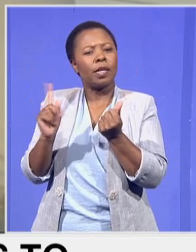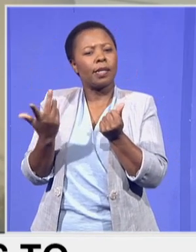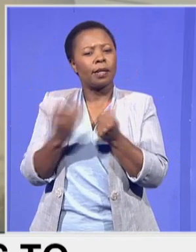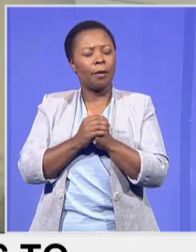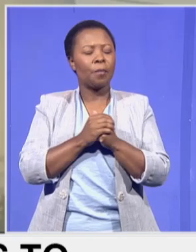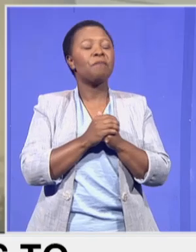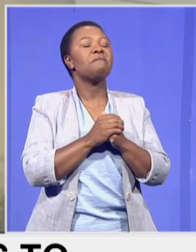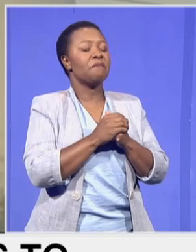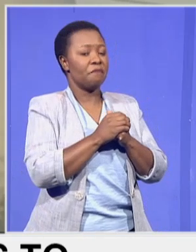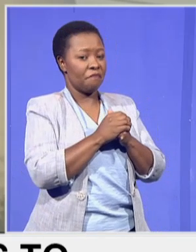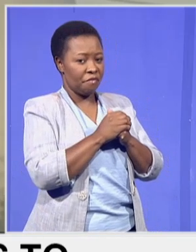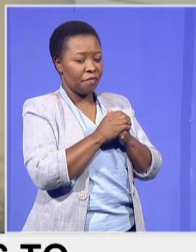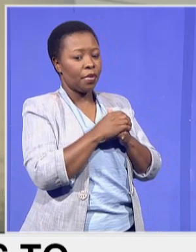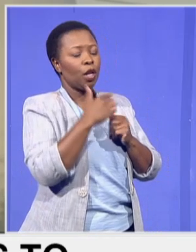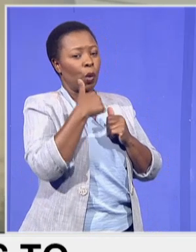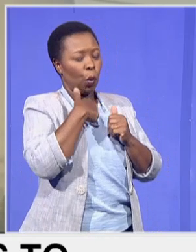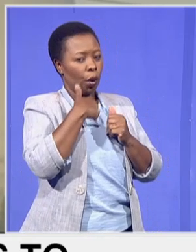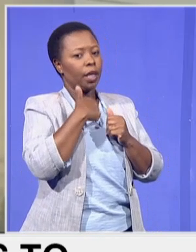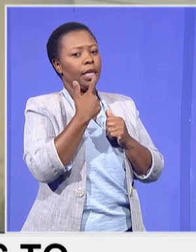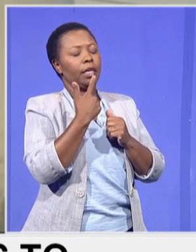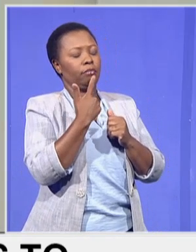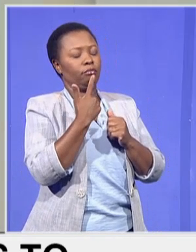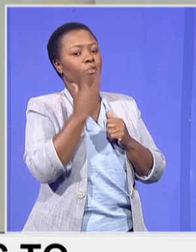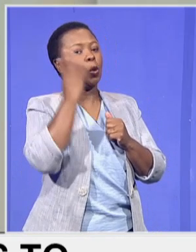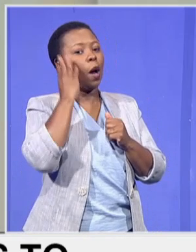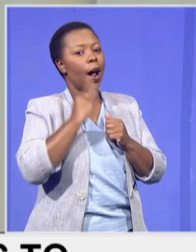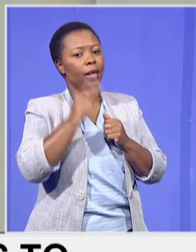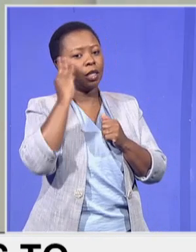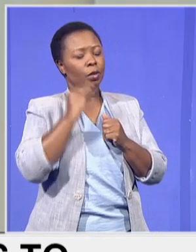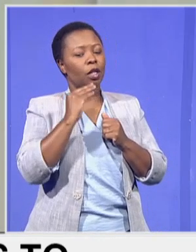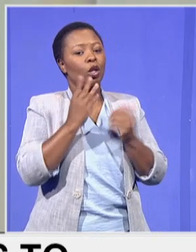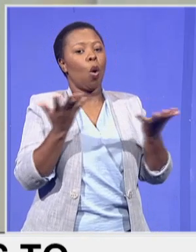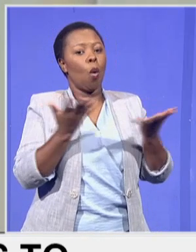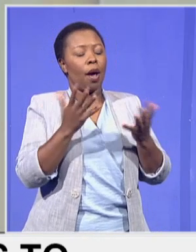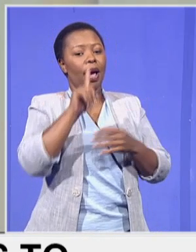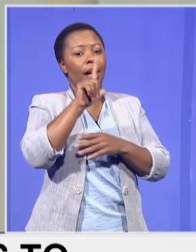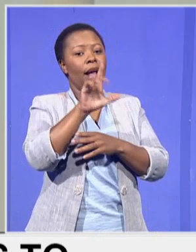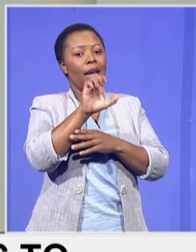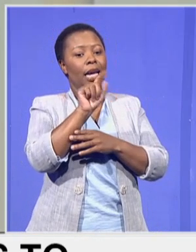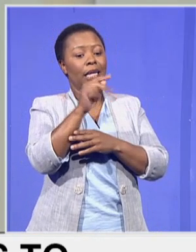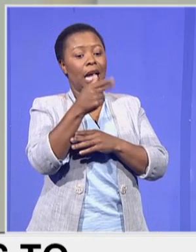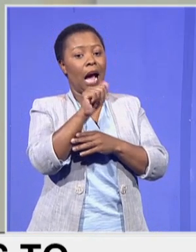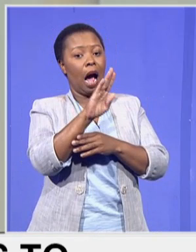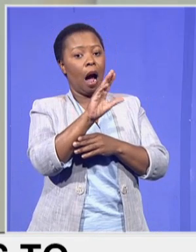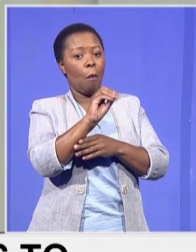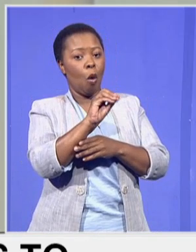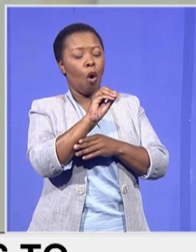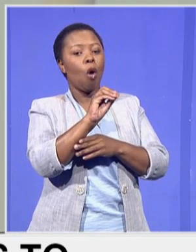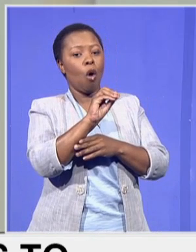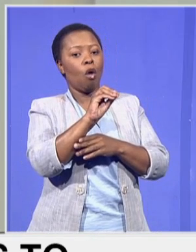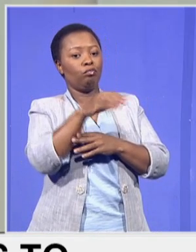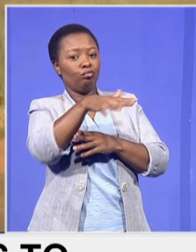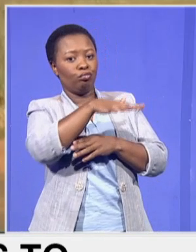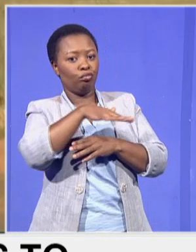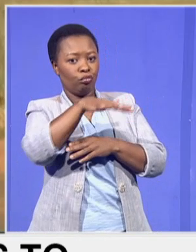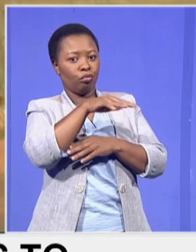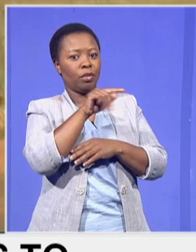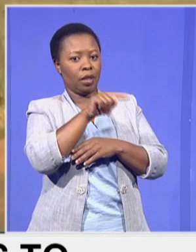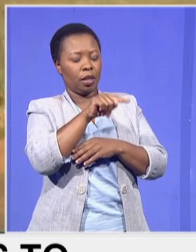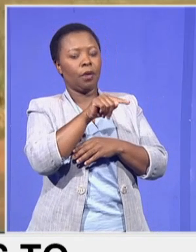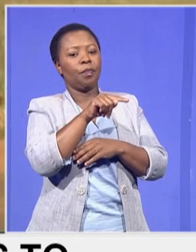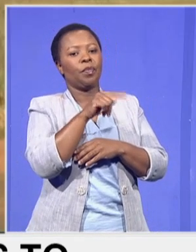that what we've experienced at the Lethabo power station was fairly extreme in the